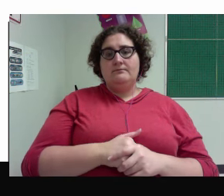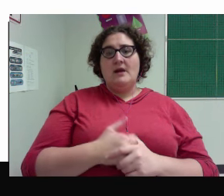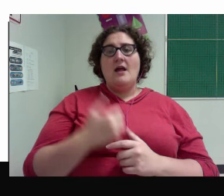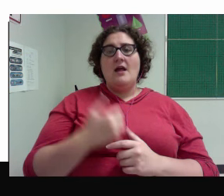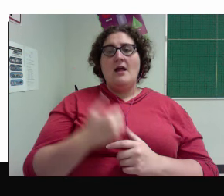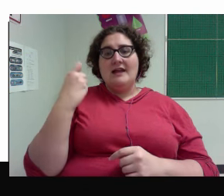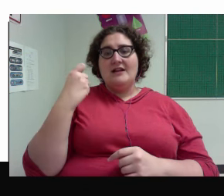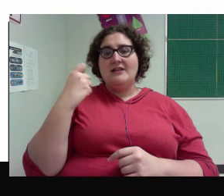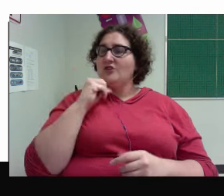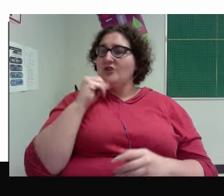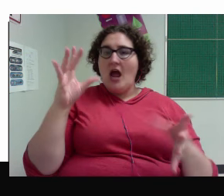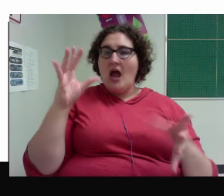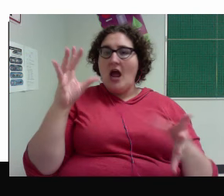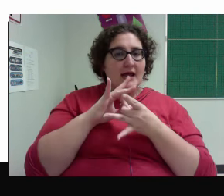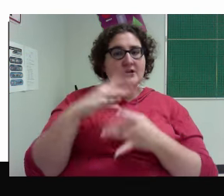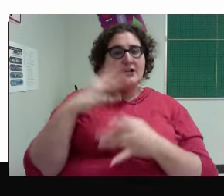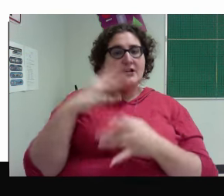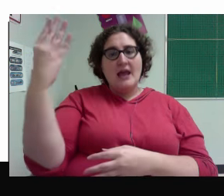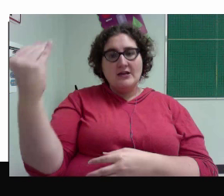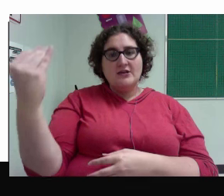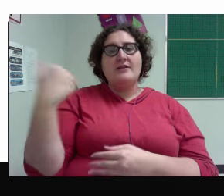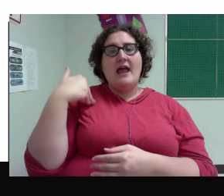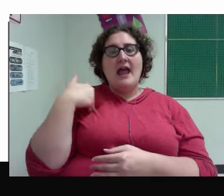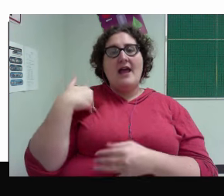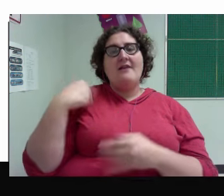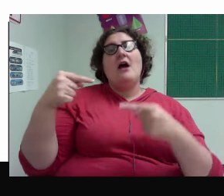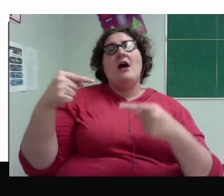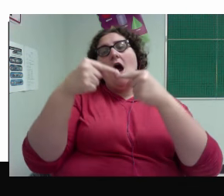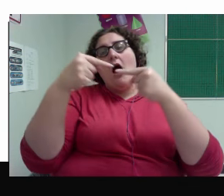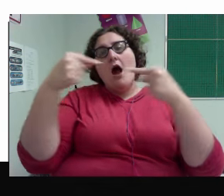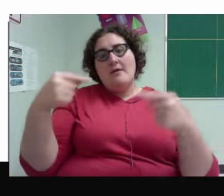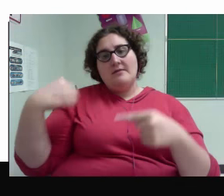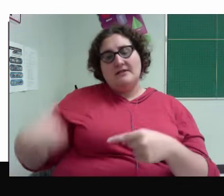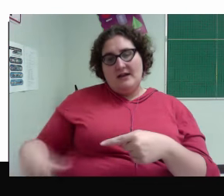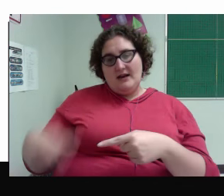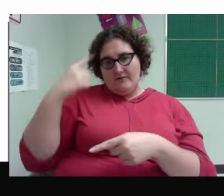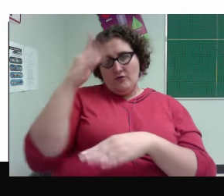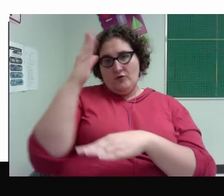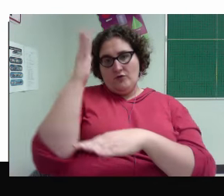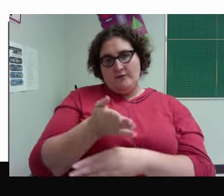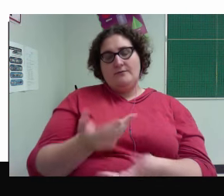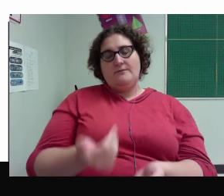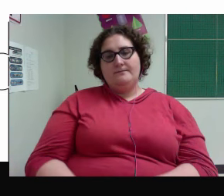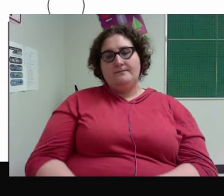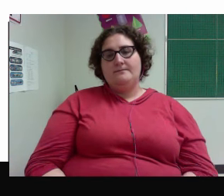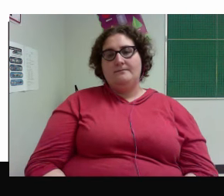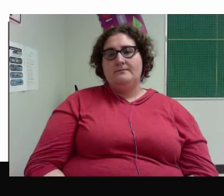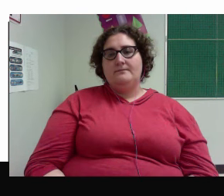Because those are non-adjacent exterior angles that lie on the opposite sides of the transversal.